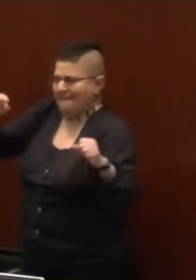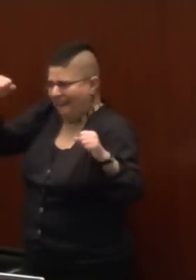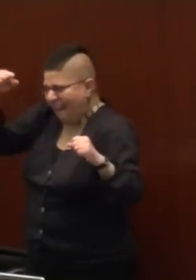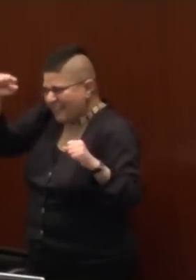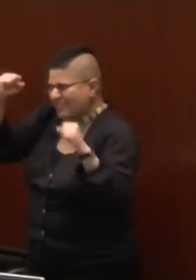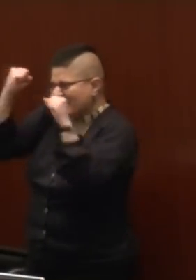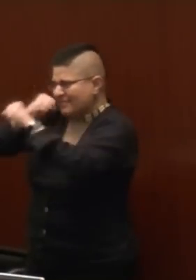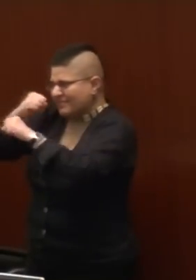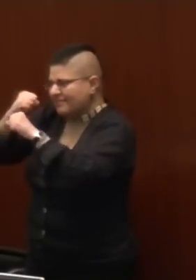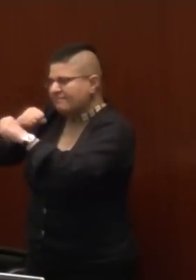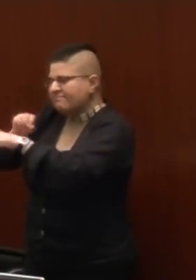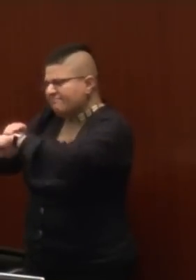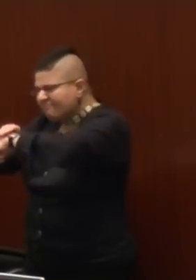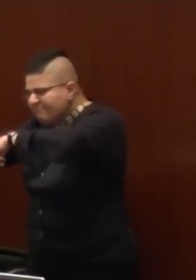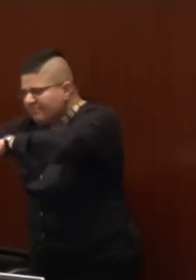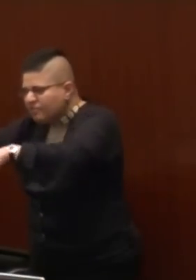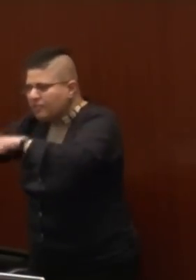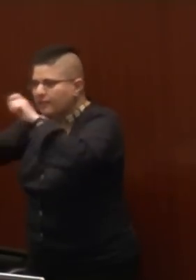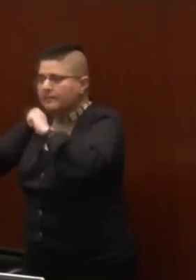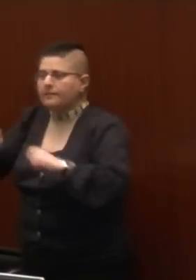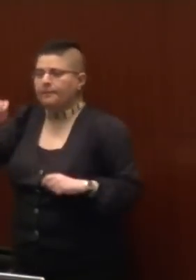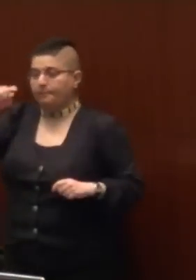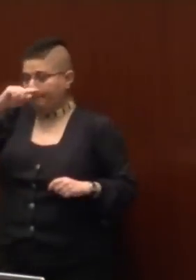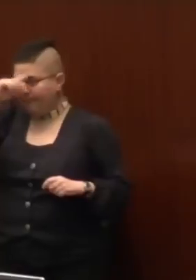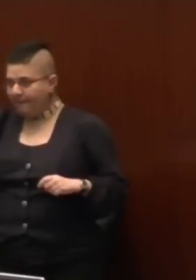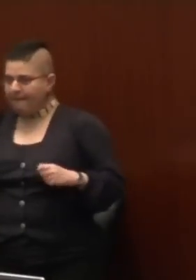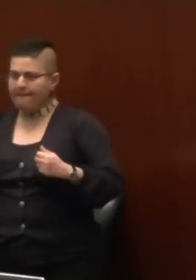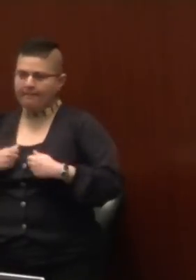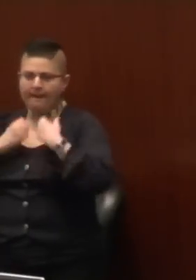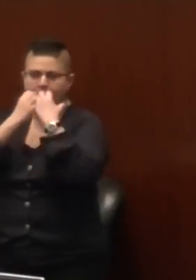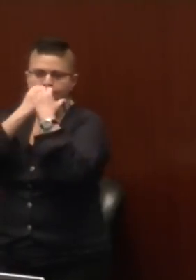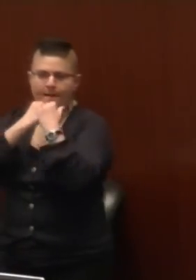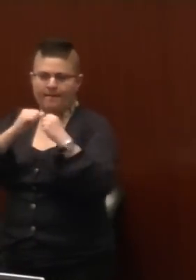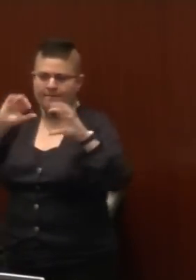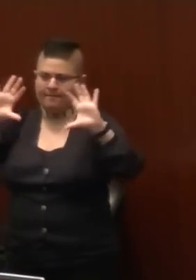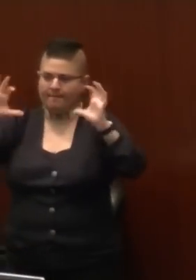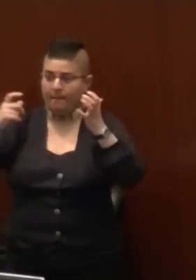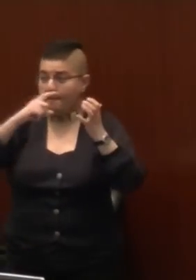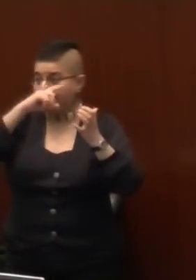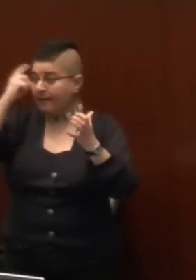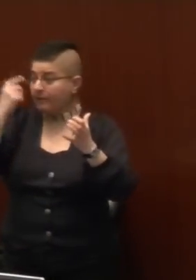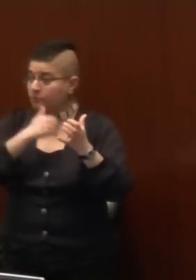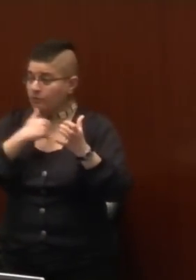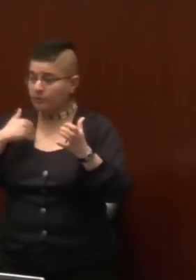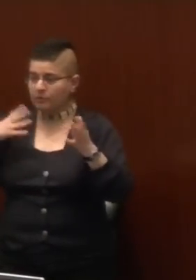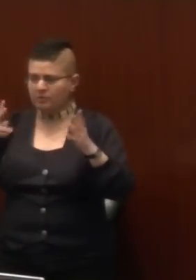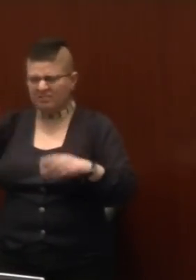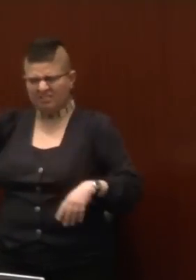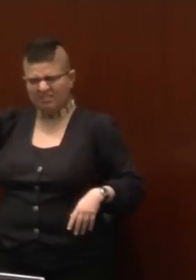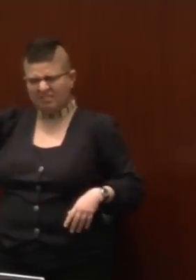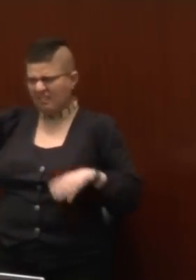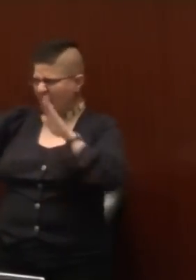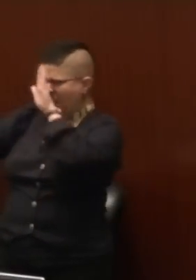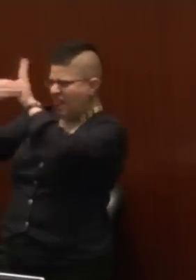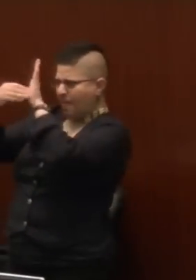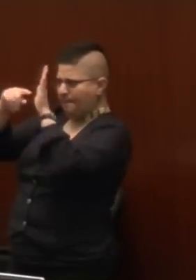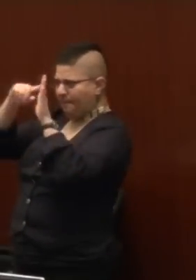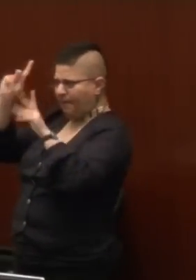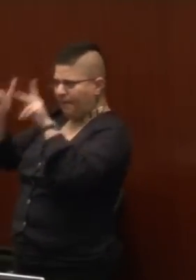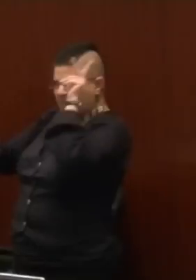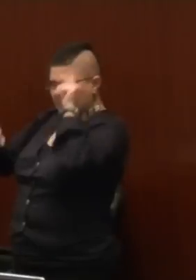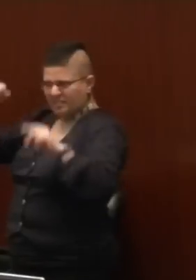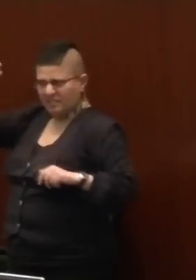bring change. Black Lives Matter Toronto, a coalition of Black Torontonians resisting anti-Black racism,